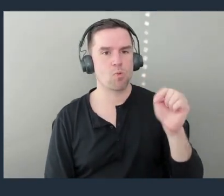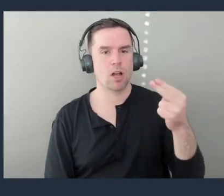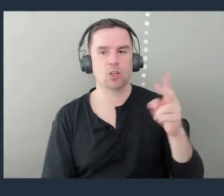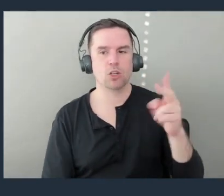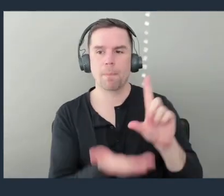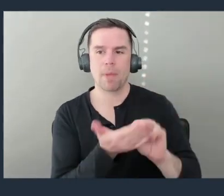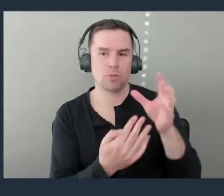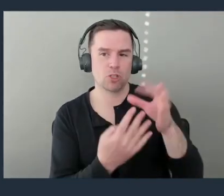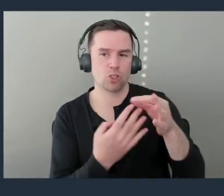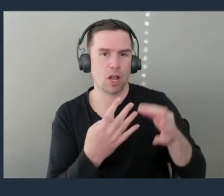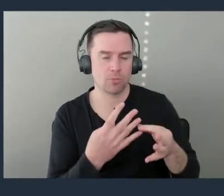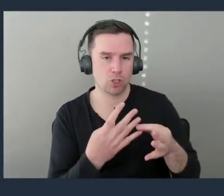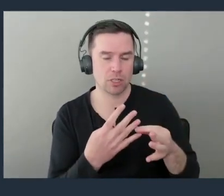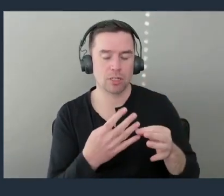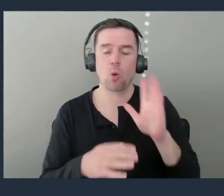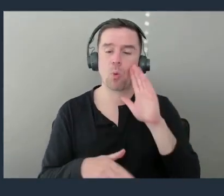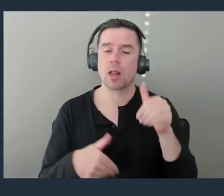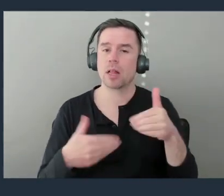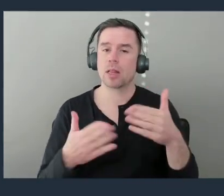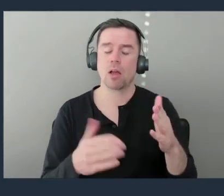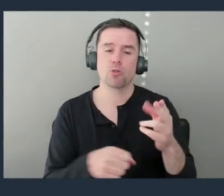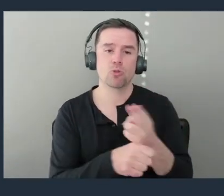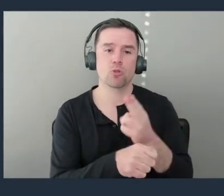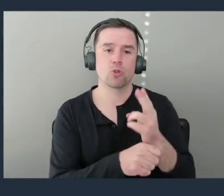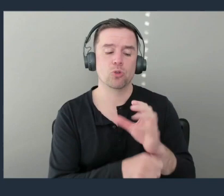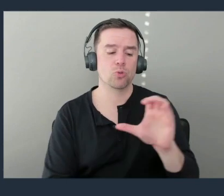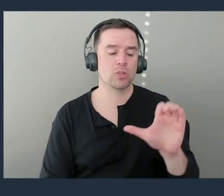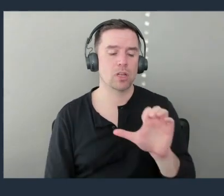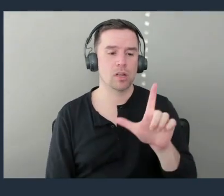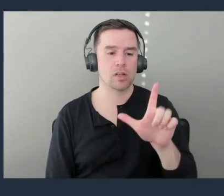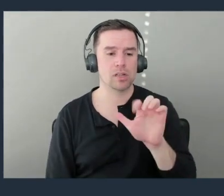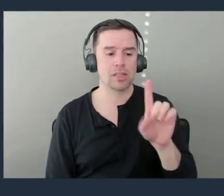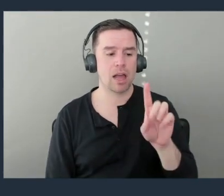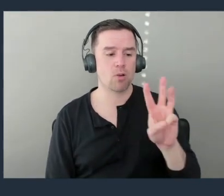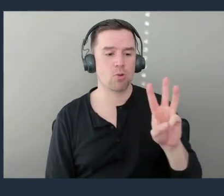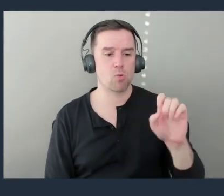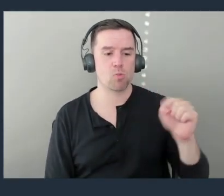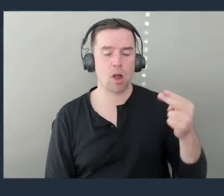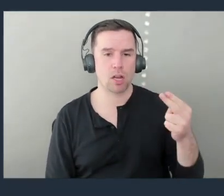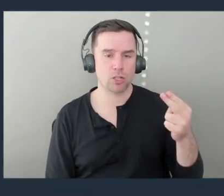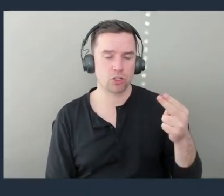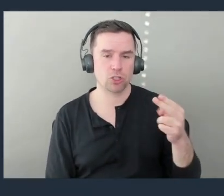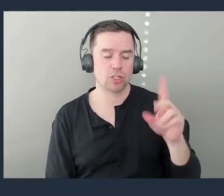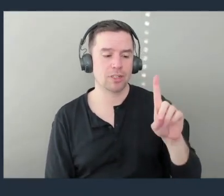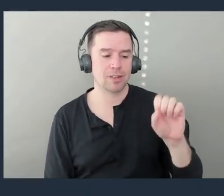enable you to use CloudWatch dashboard and alarm features on Lens metrics.